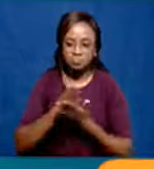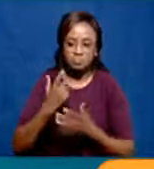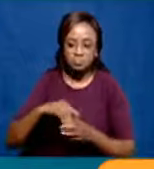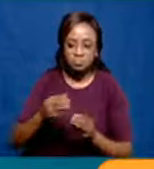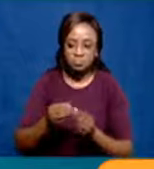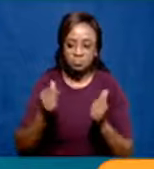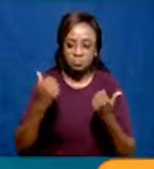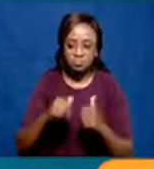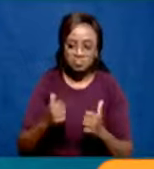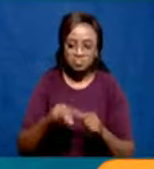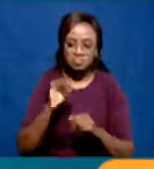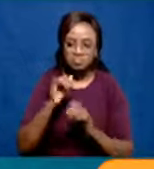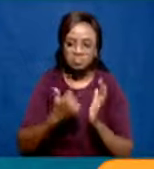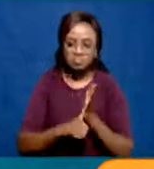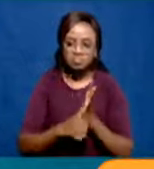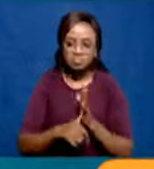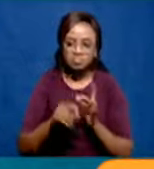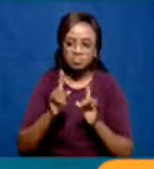my second question is